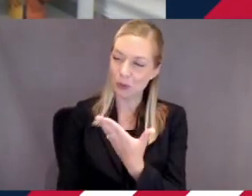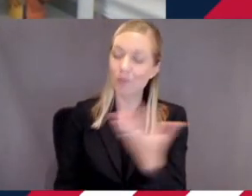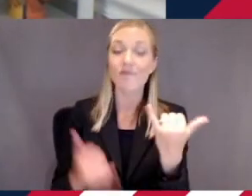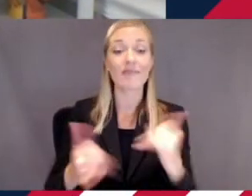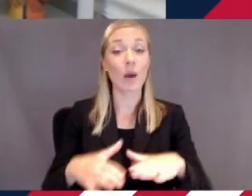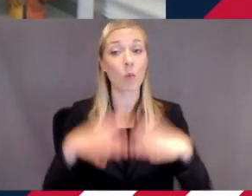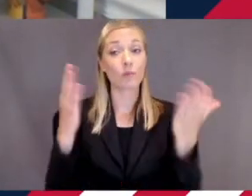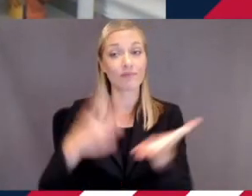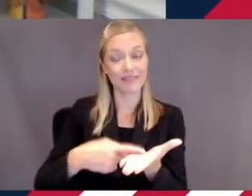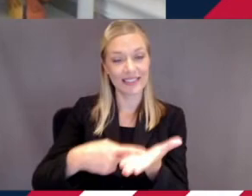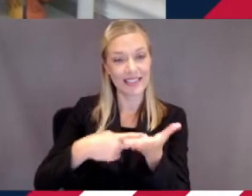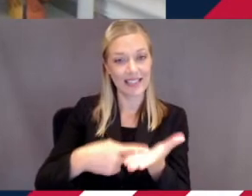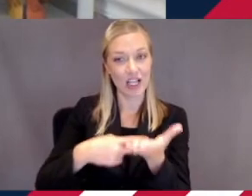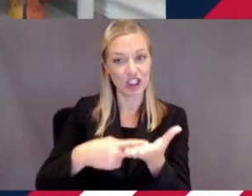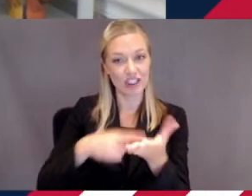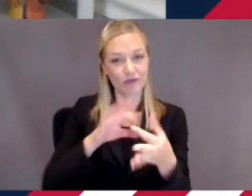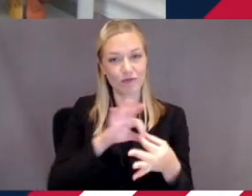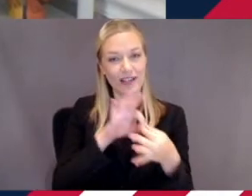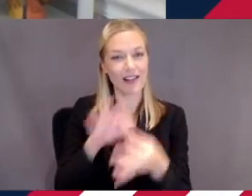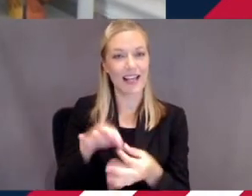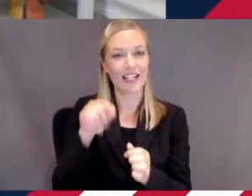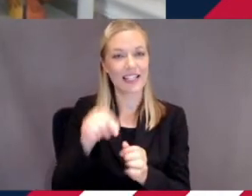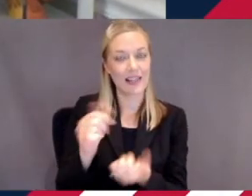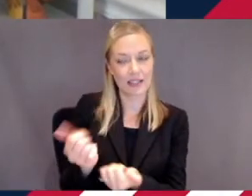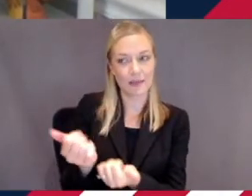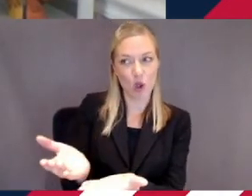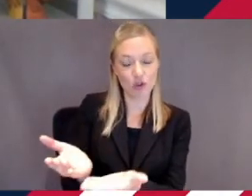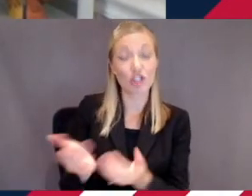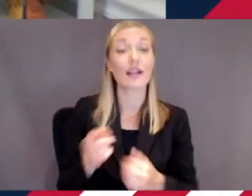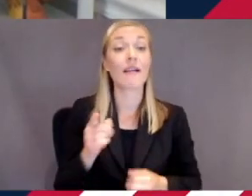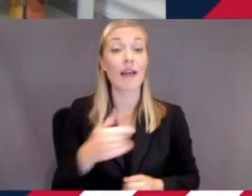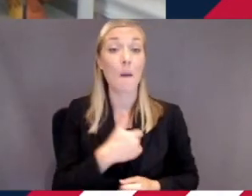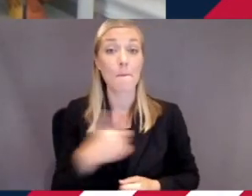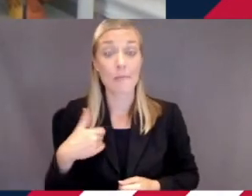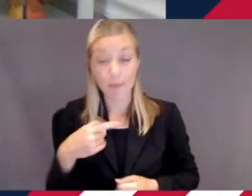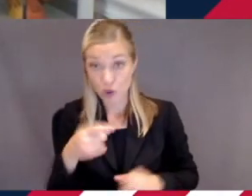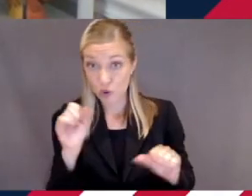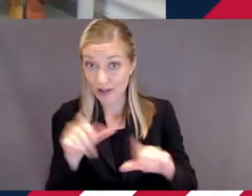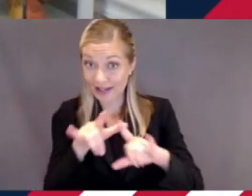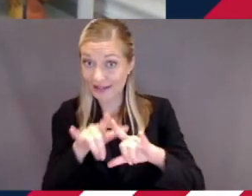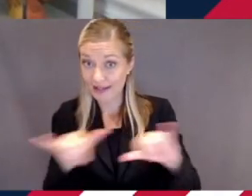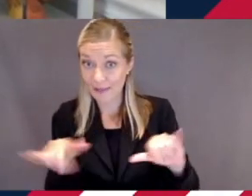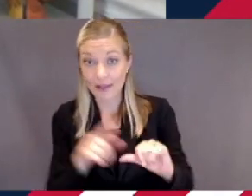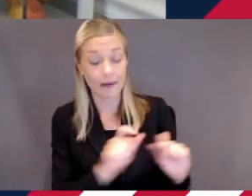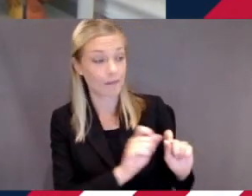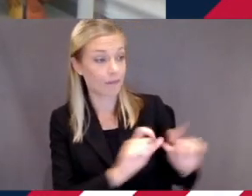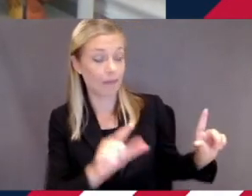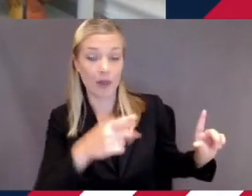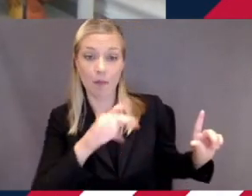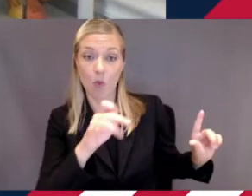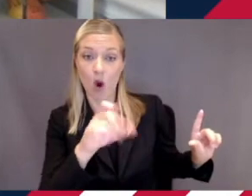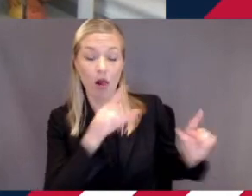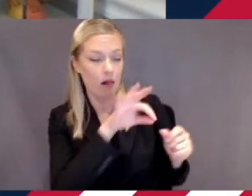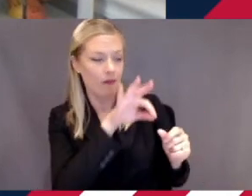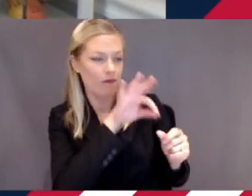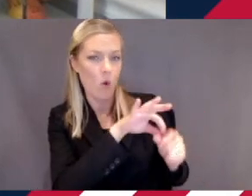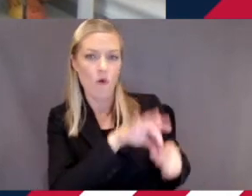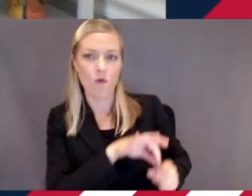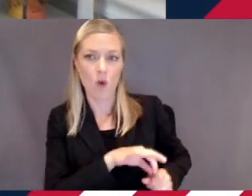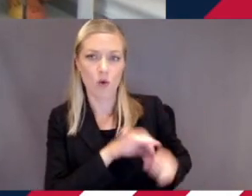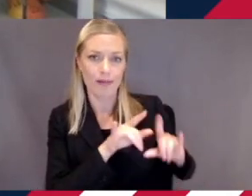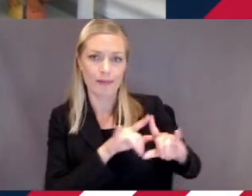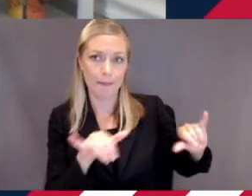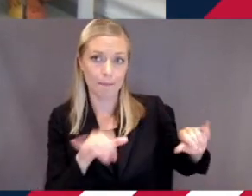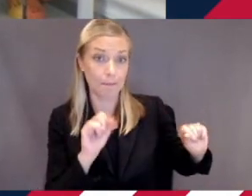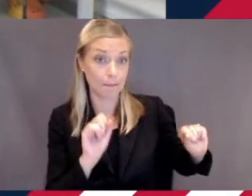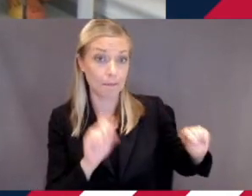motion. Members, you may begin voting on this proposal in the portal. Both the proposal and voting dashboard